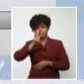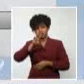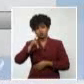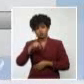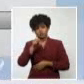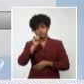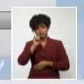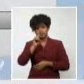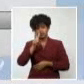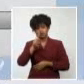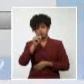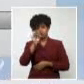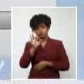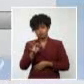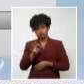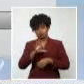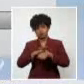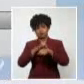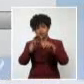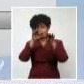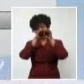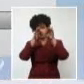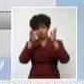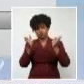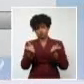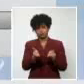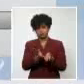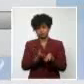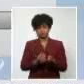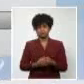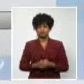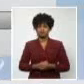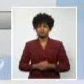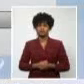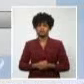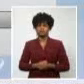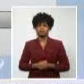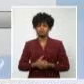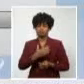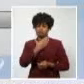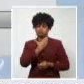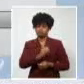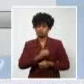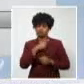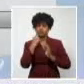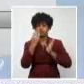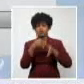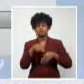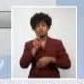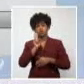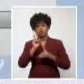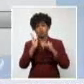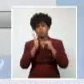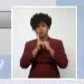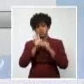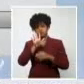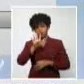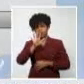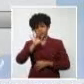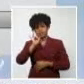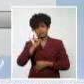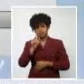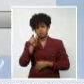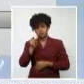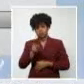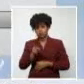In the region, 2,057 people died due to COVID, for a cumulative total in